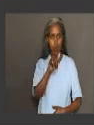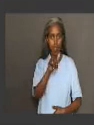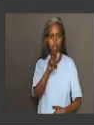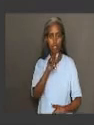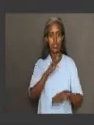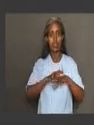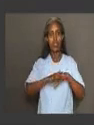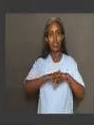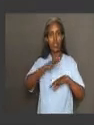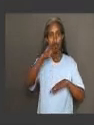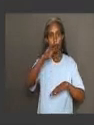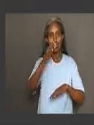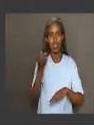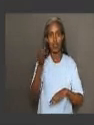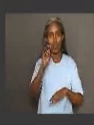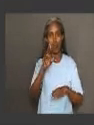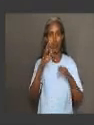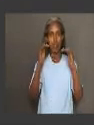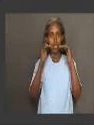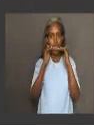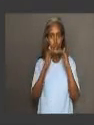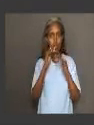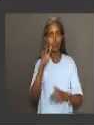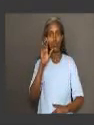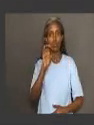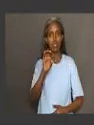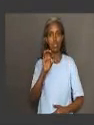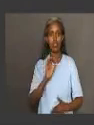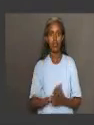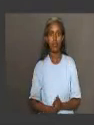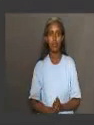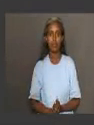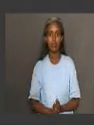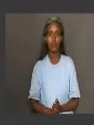is greater than or equal to c.